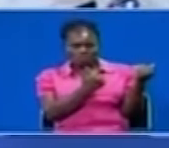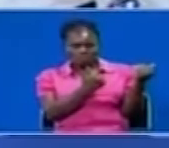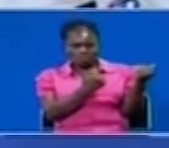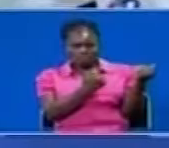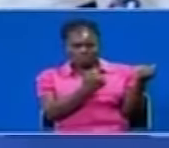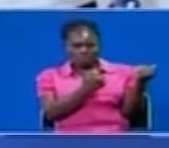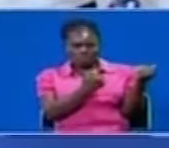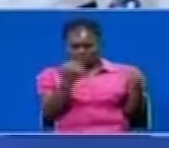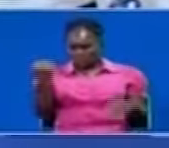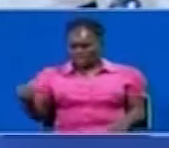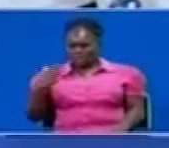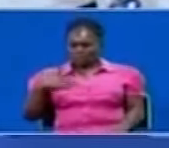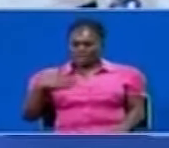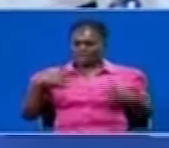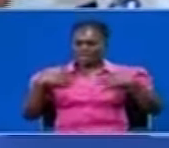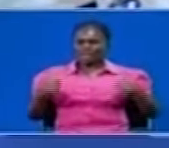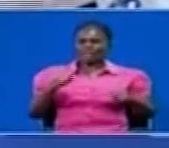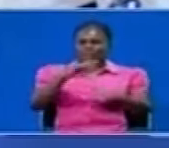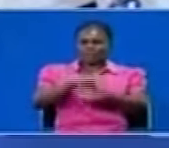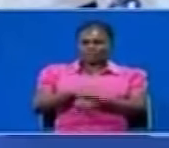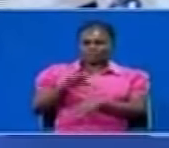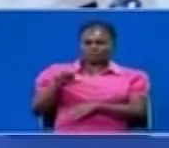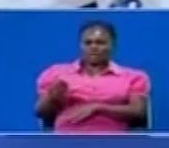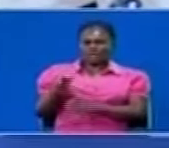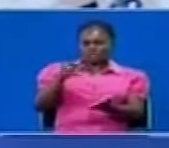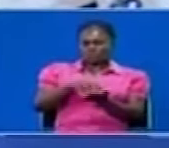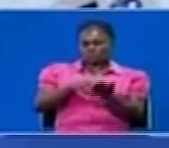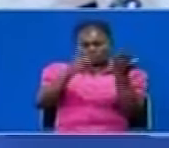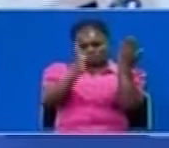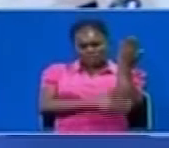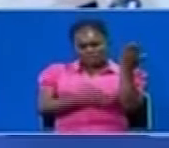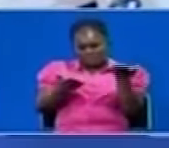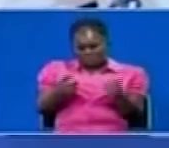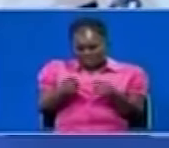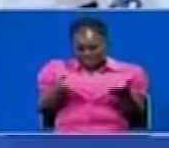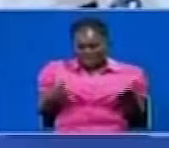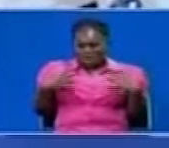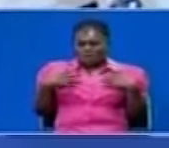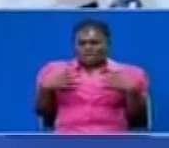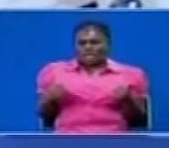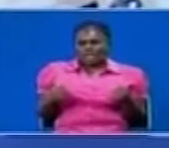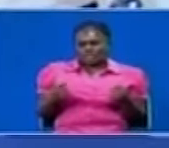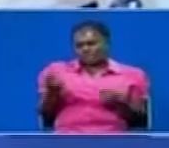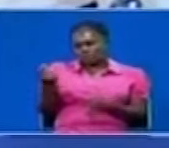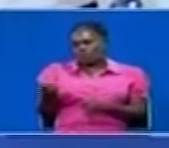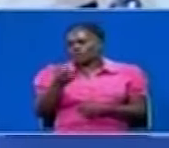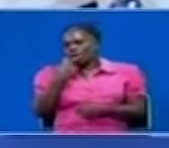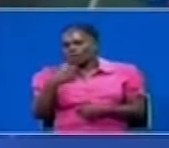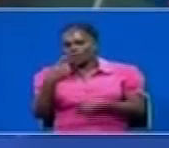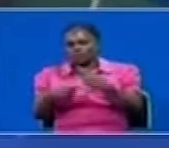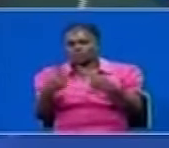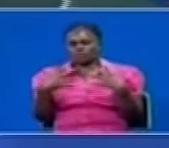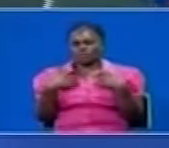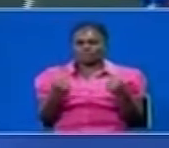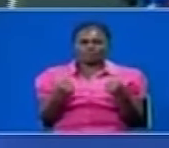Na utumaini mtoto wangu atapona kwa sababu alikuwa alimbaya, sasa huko anaendelea kupata madawa, anaendelea kupona.